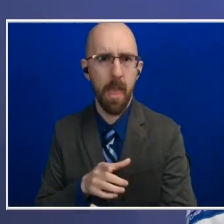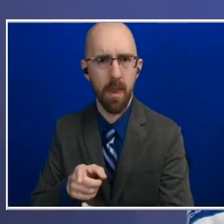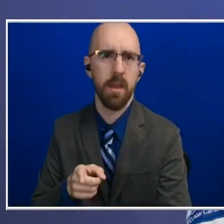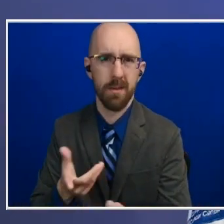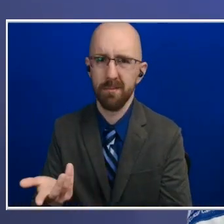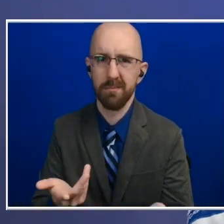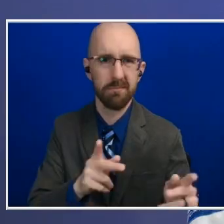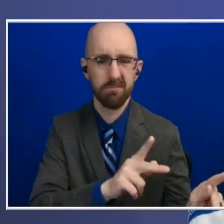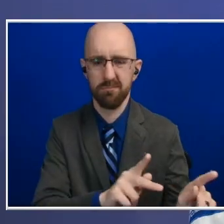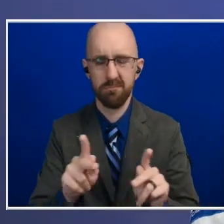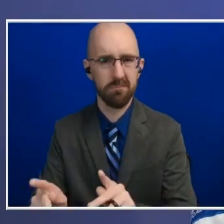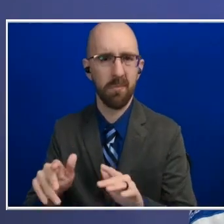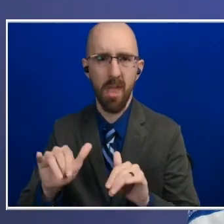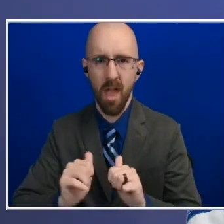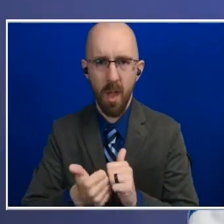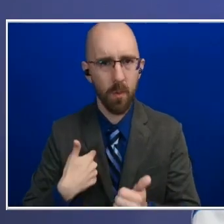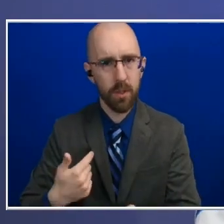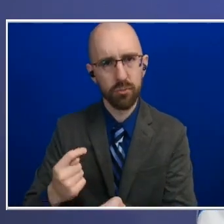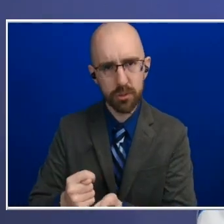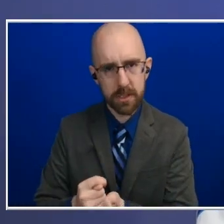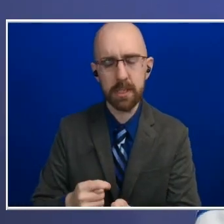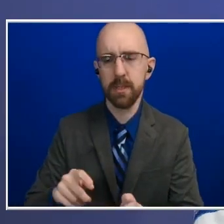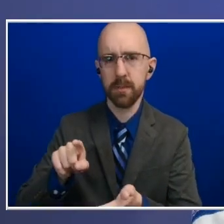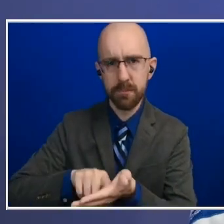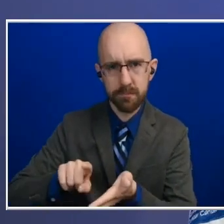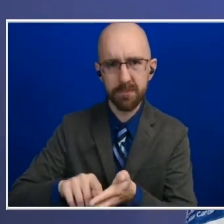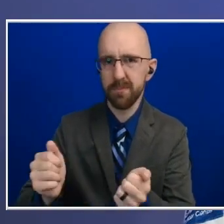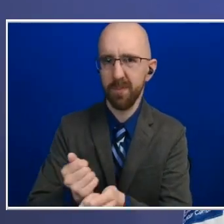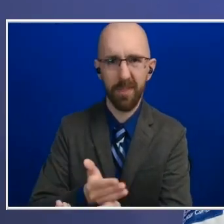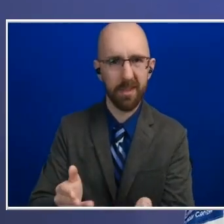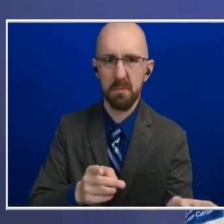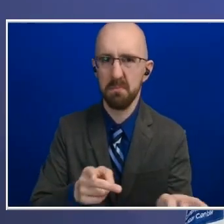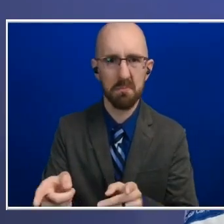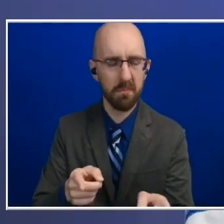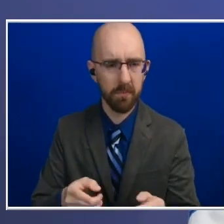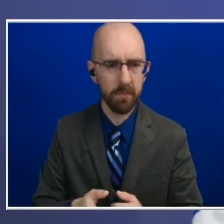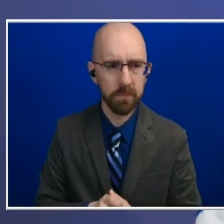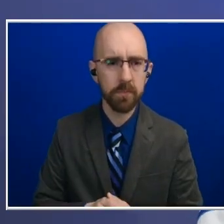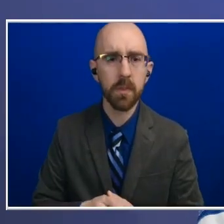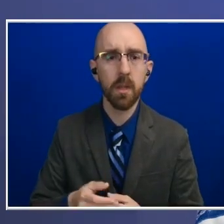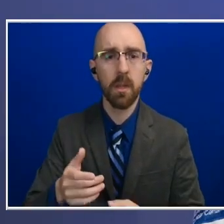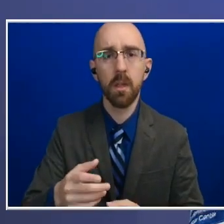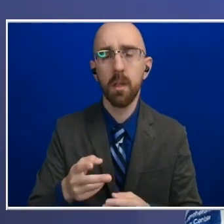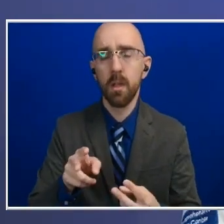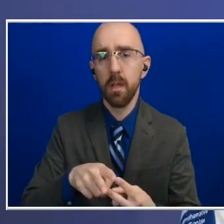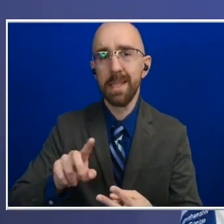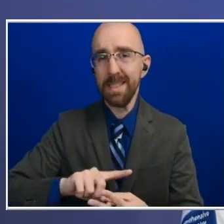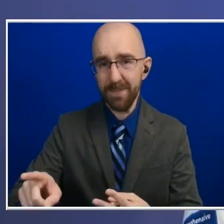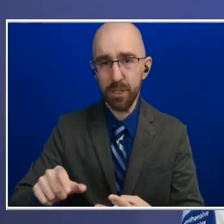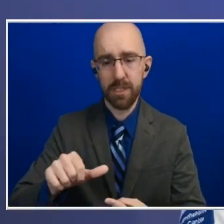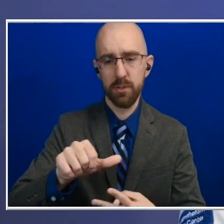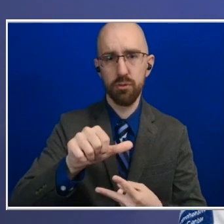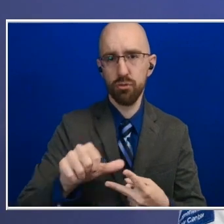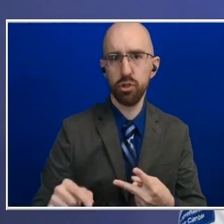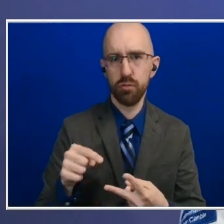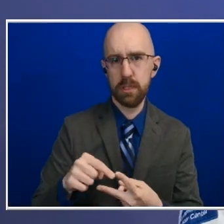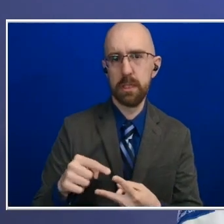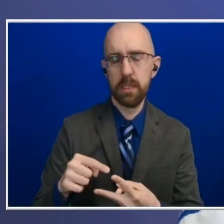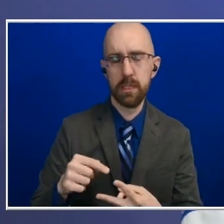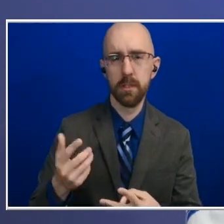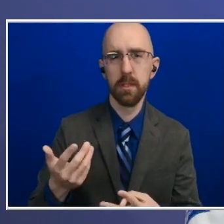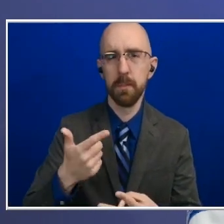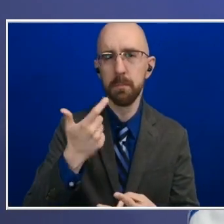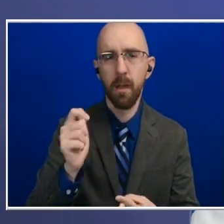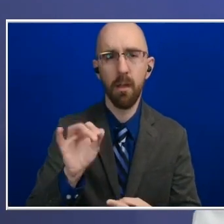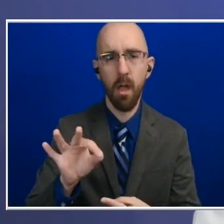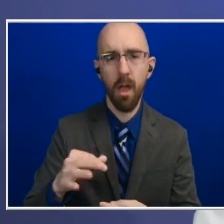treat men. The two primary differences in how we treat male breast cancer, one is from the surgical perspective, because the breast tissue really